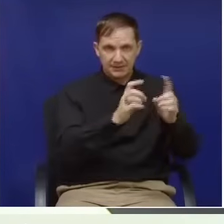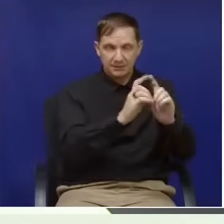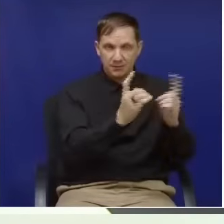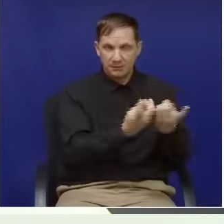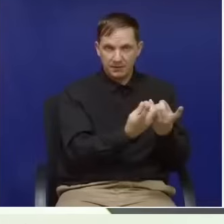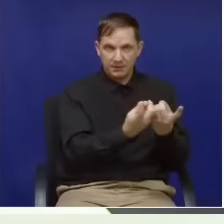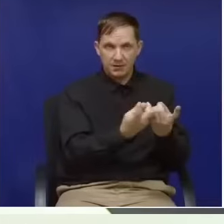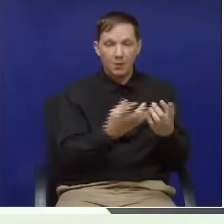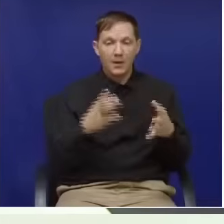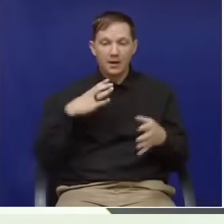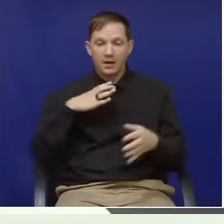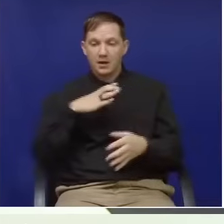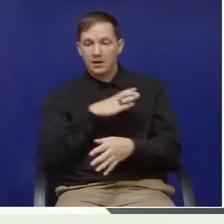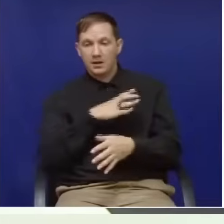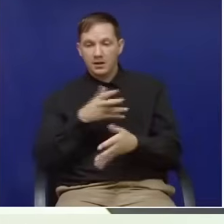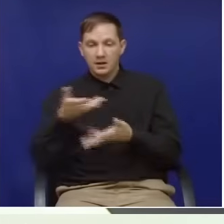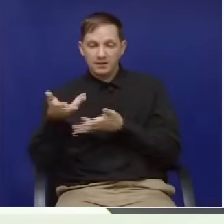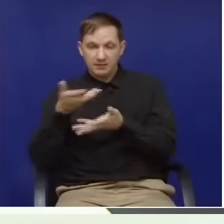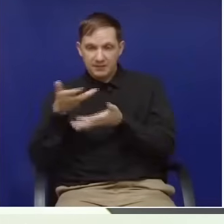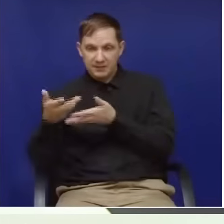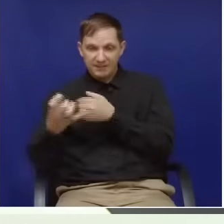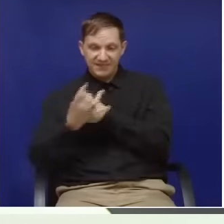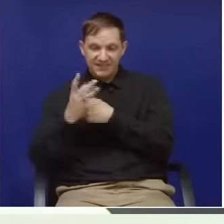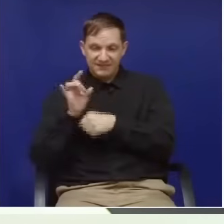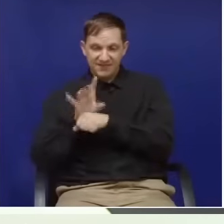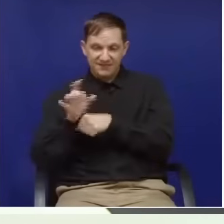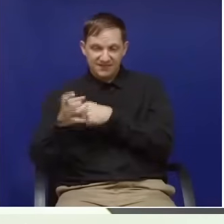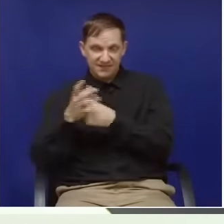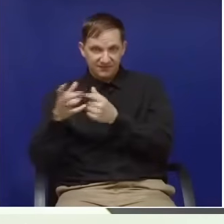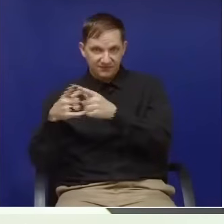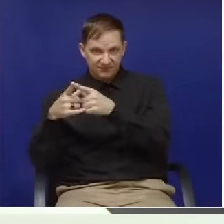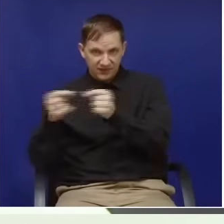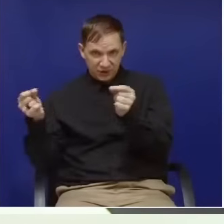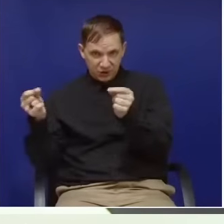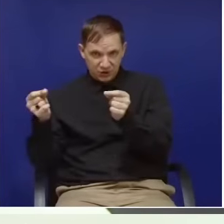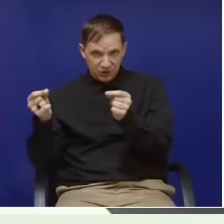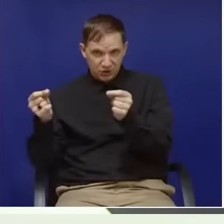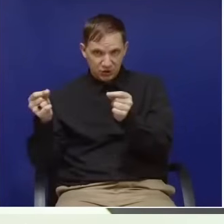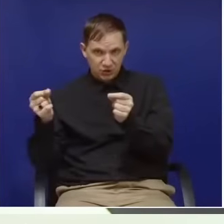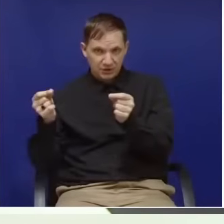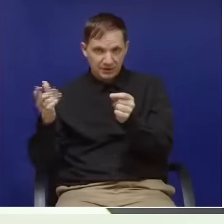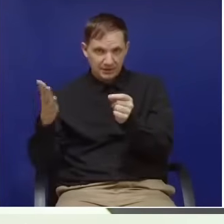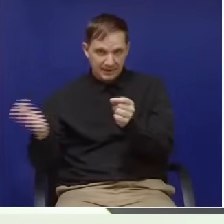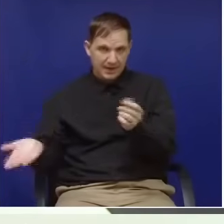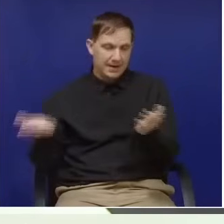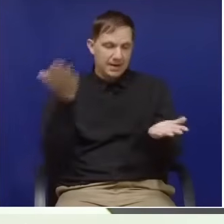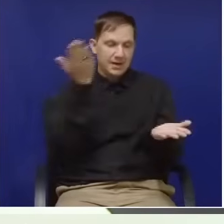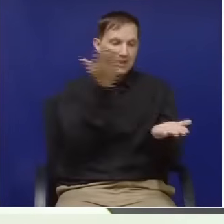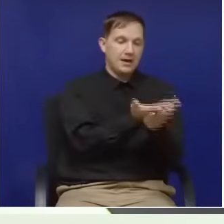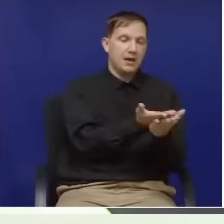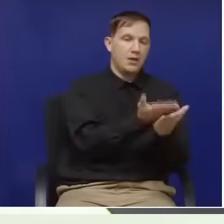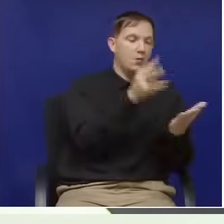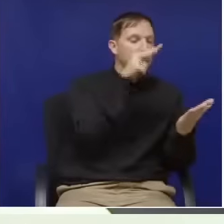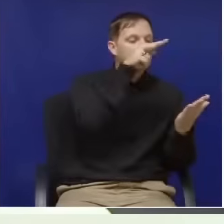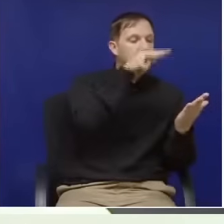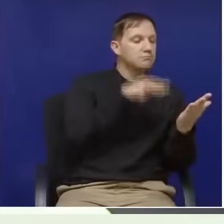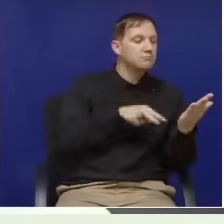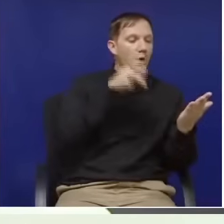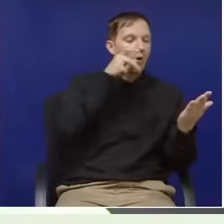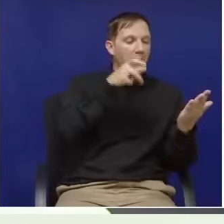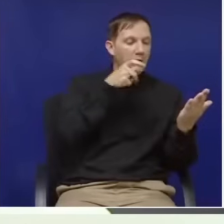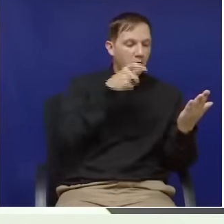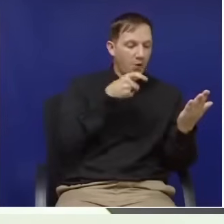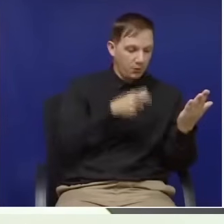the commission has finalized its process, then they send us to make comments at the end. But because this part of